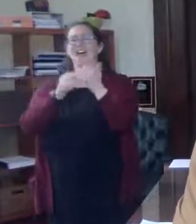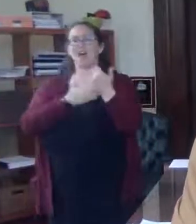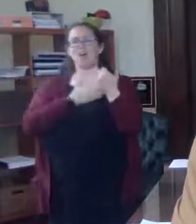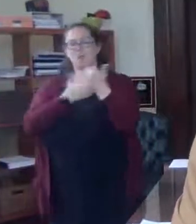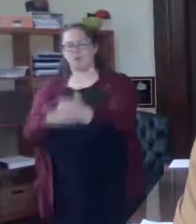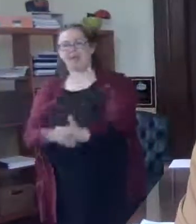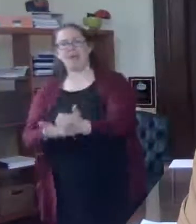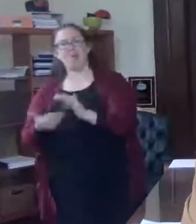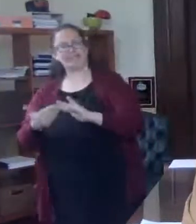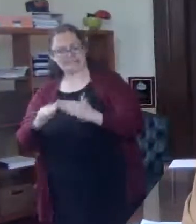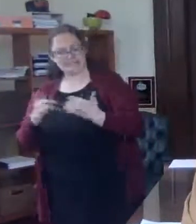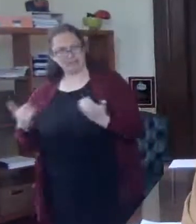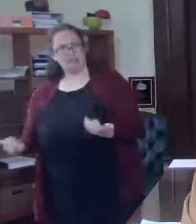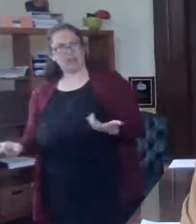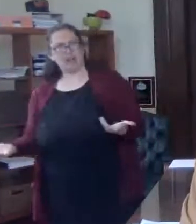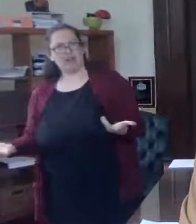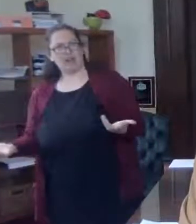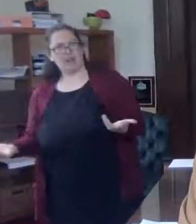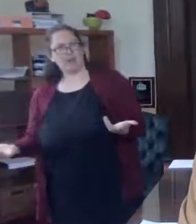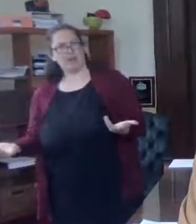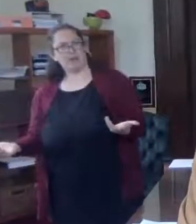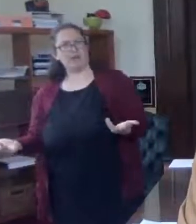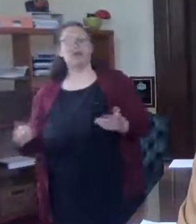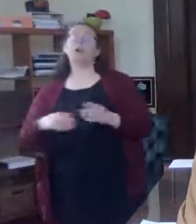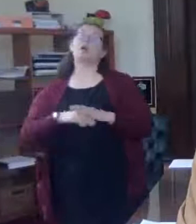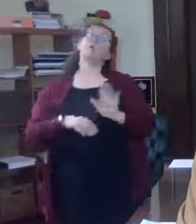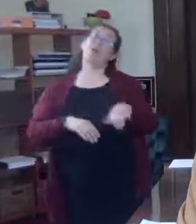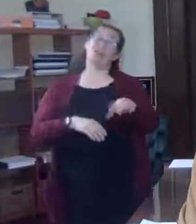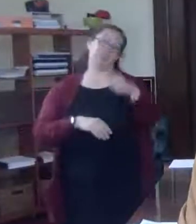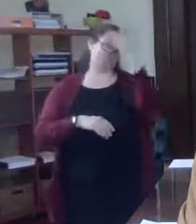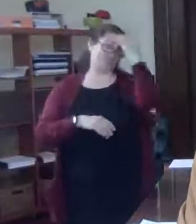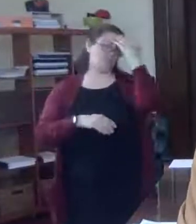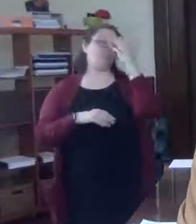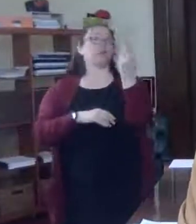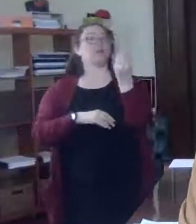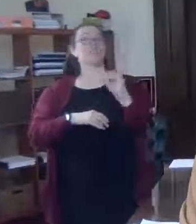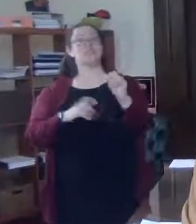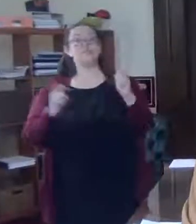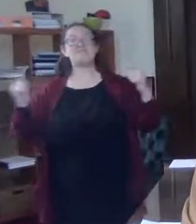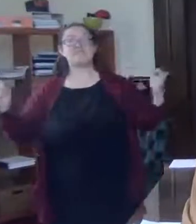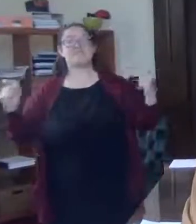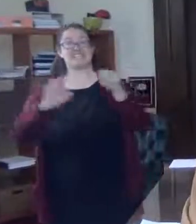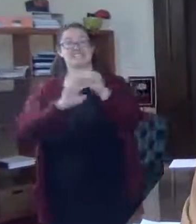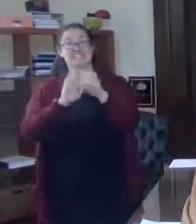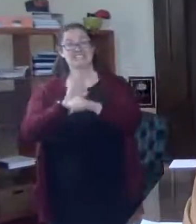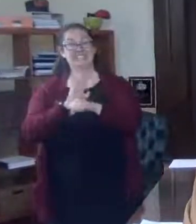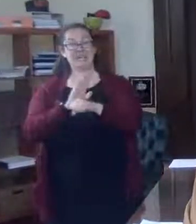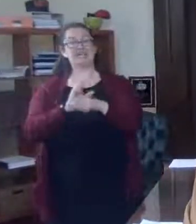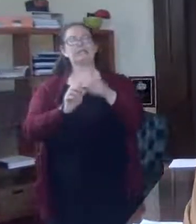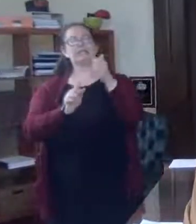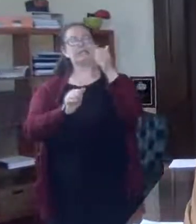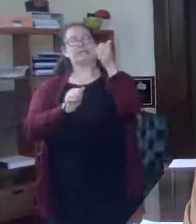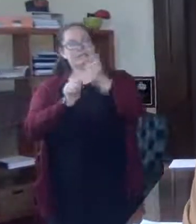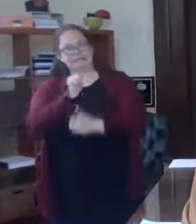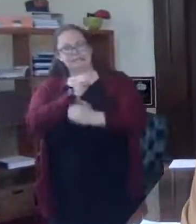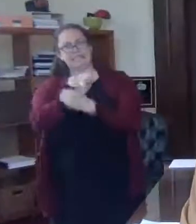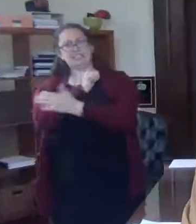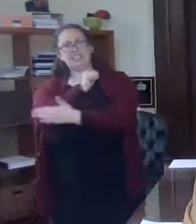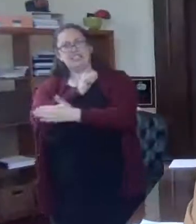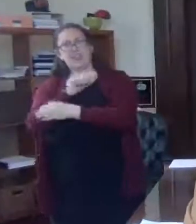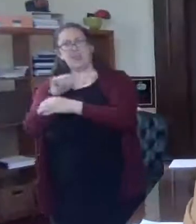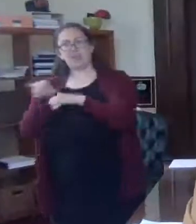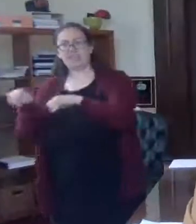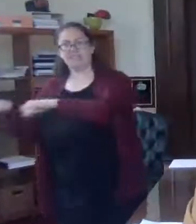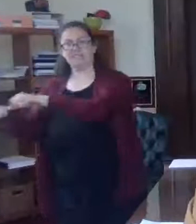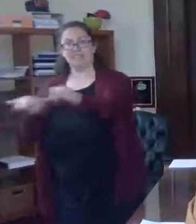process. Well, Missouri is a big state. Not every county is the same. So one of the things, as